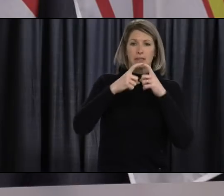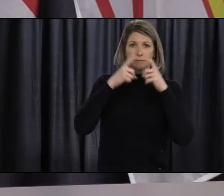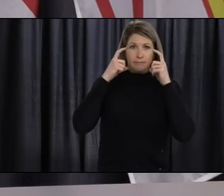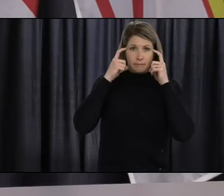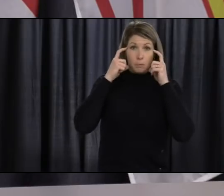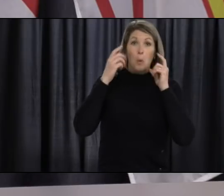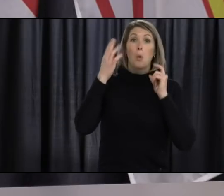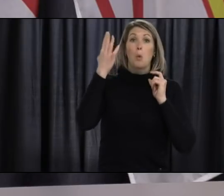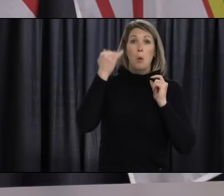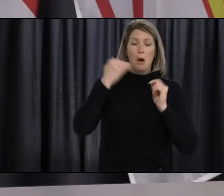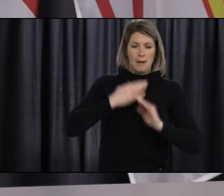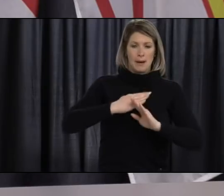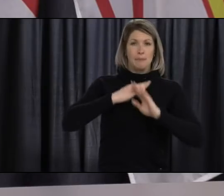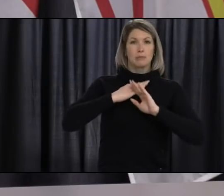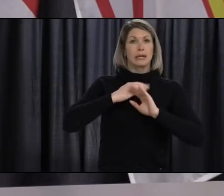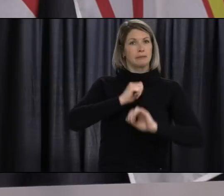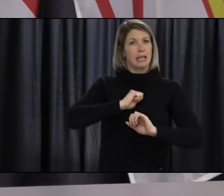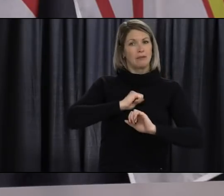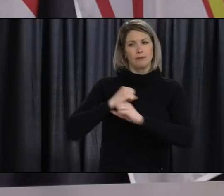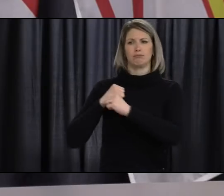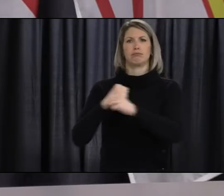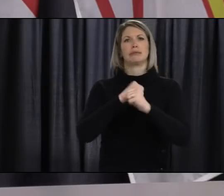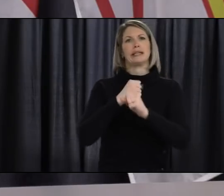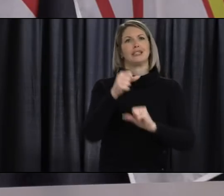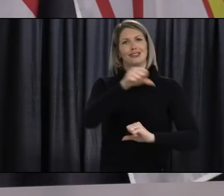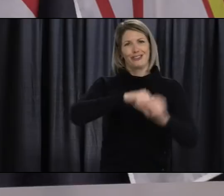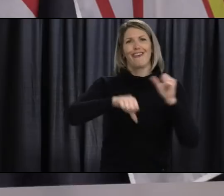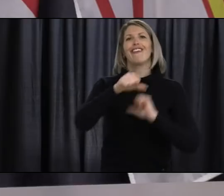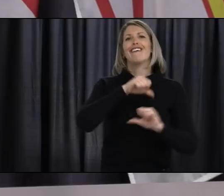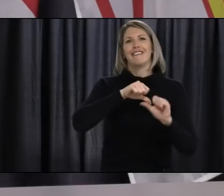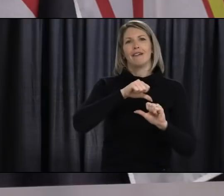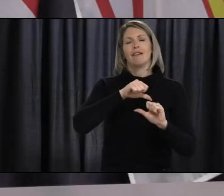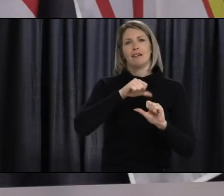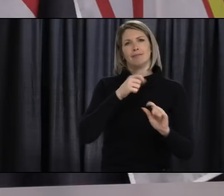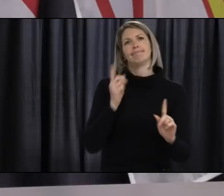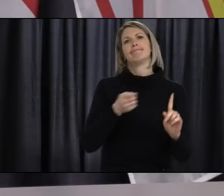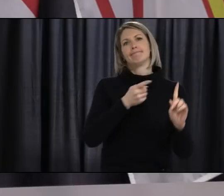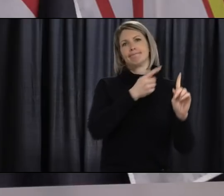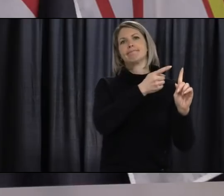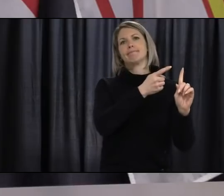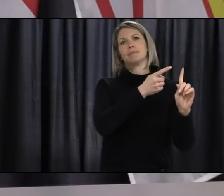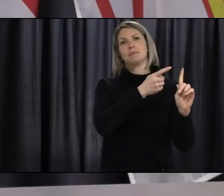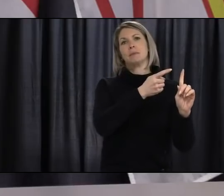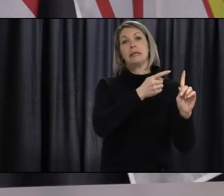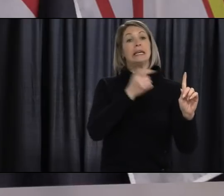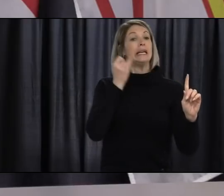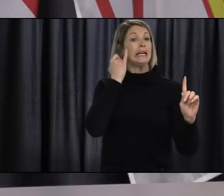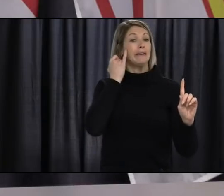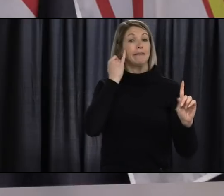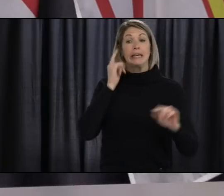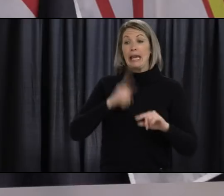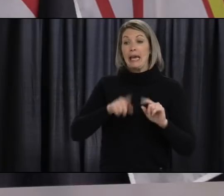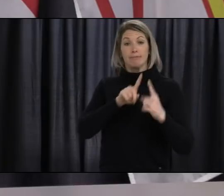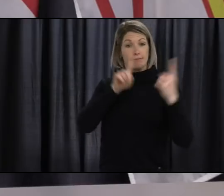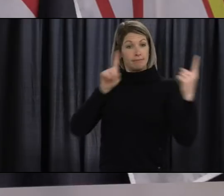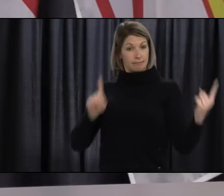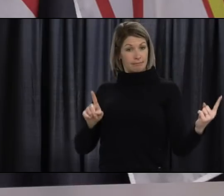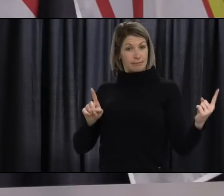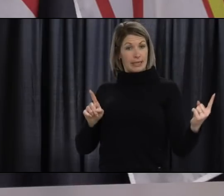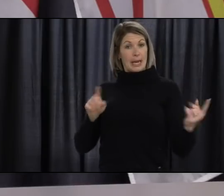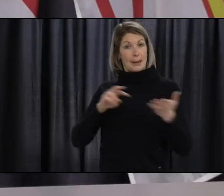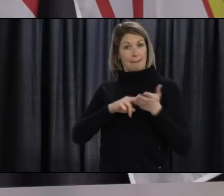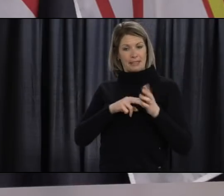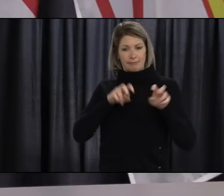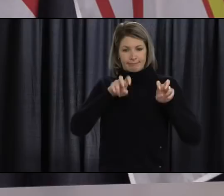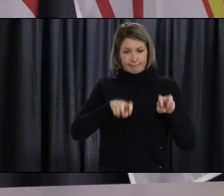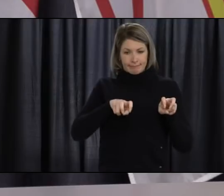about protecting yourselves and protecting others around you when you cannot maintain safe physical distancing when traveling. So